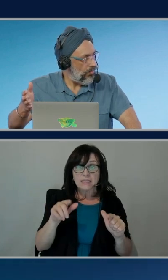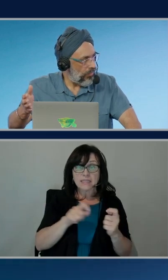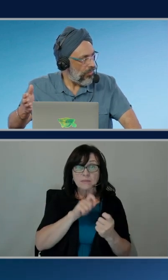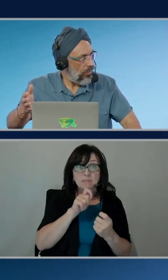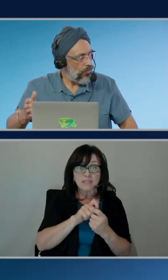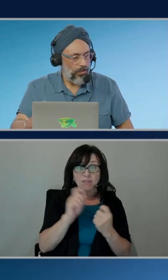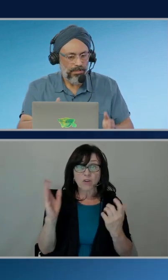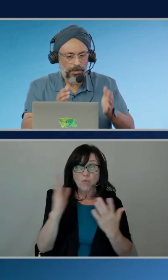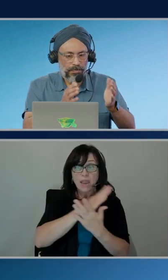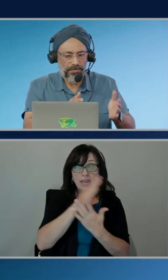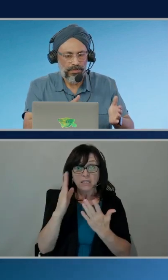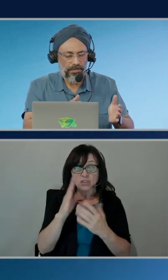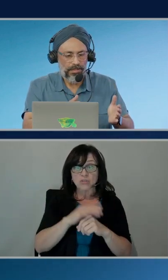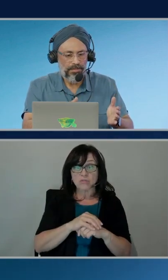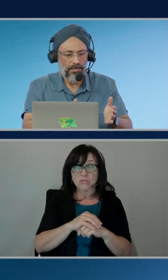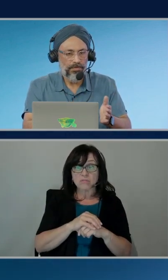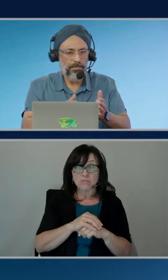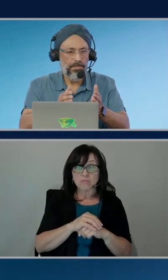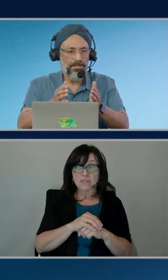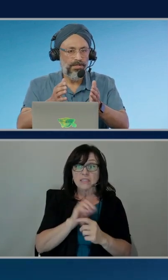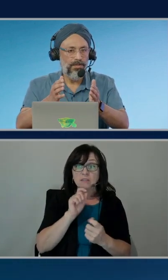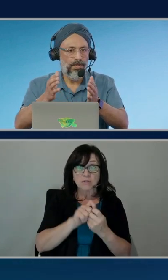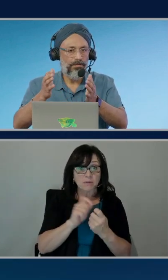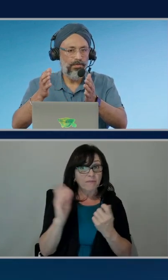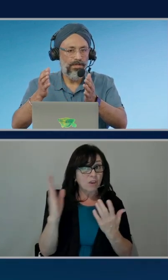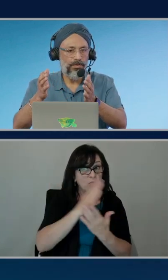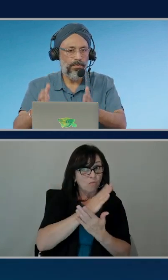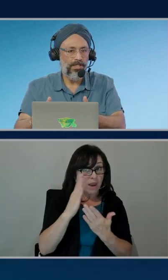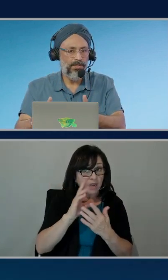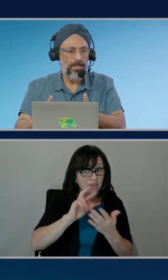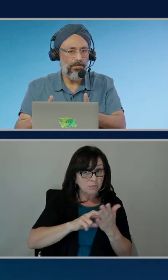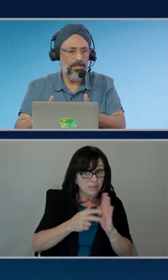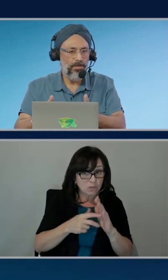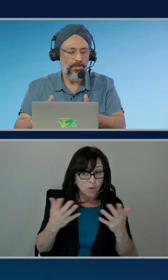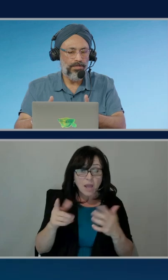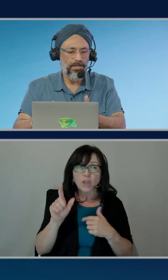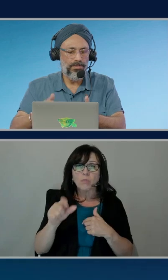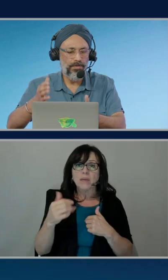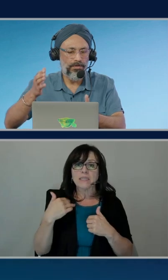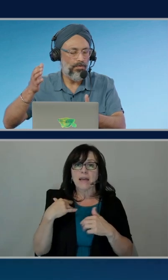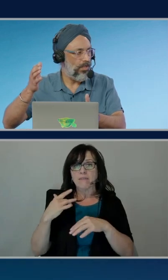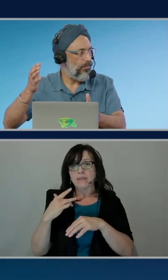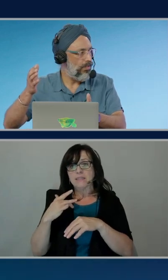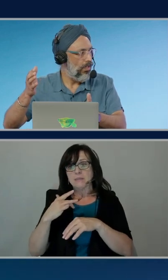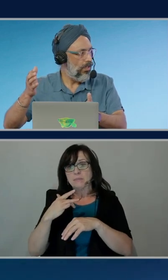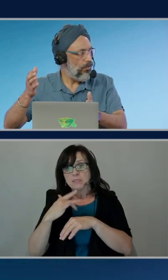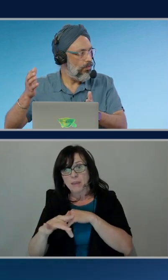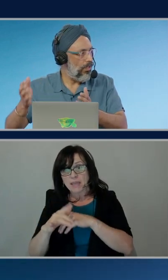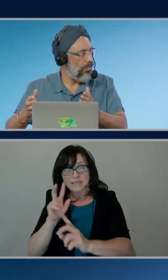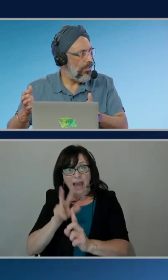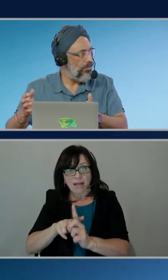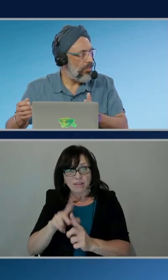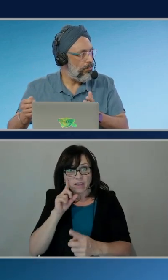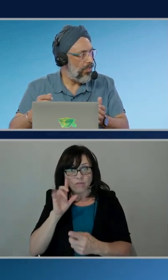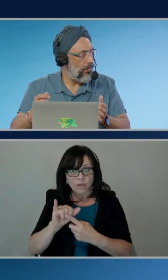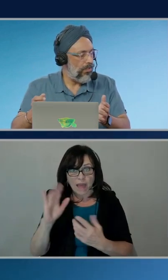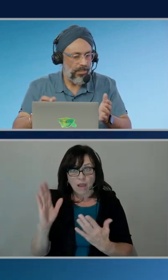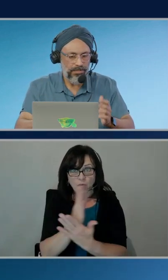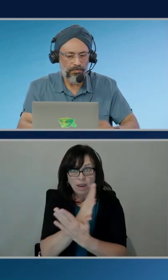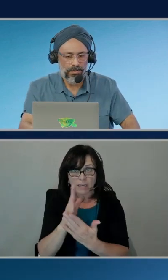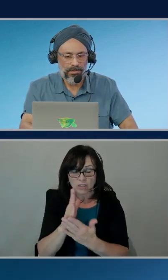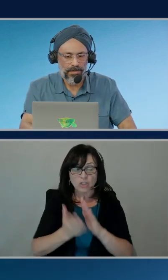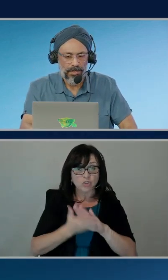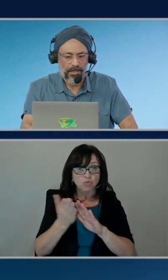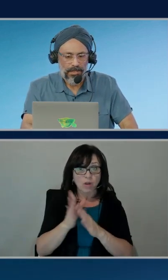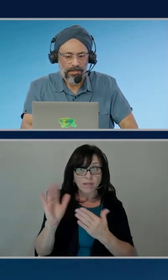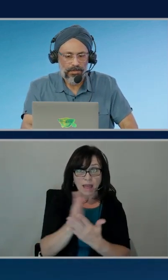Okay. Right? So it's a specific range, which means you have to have space allocated to that range. You have to run that range, pick up the range